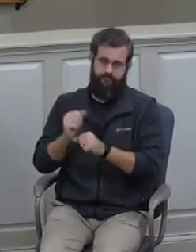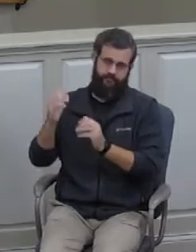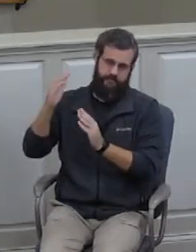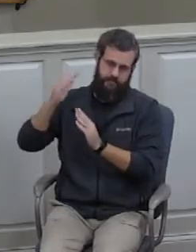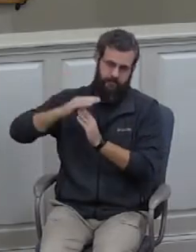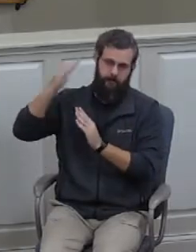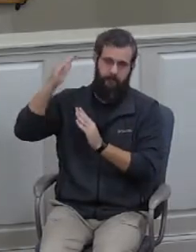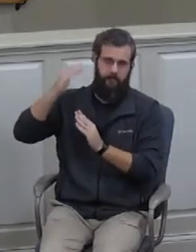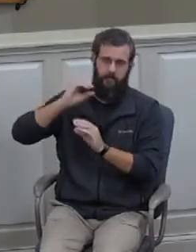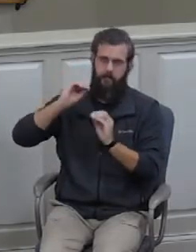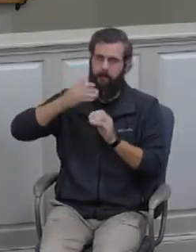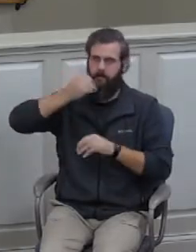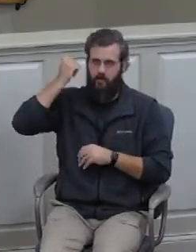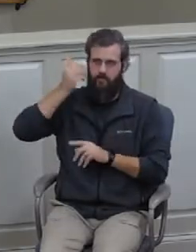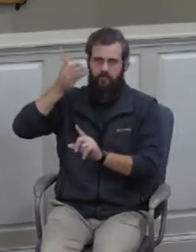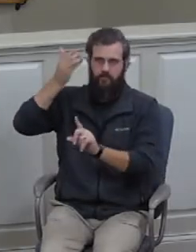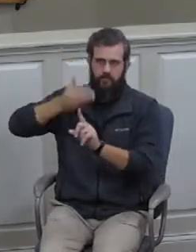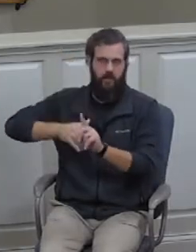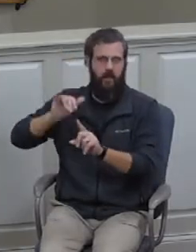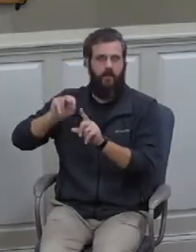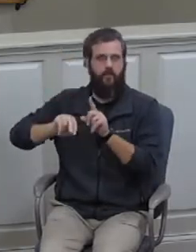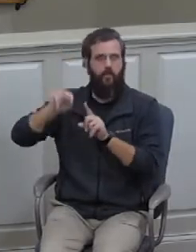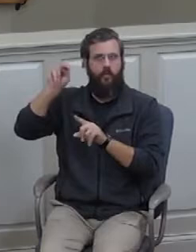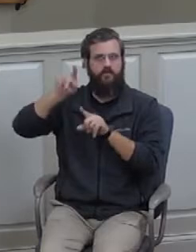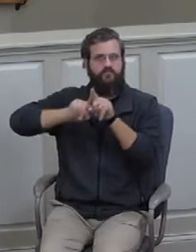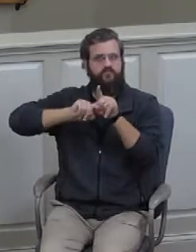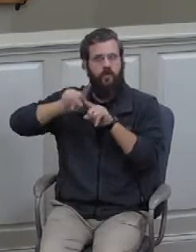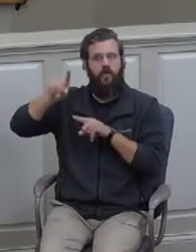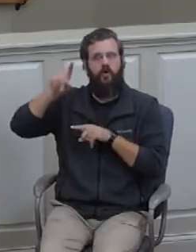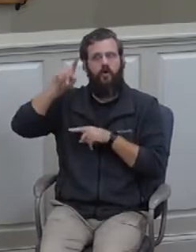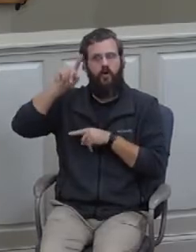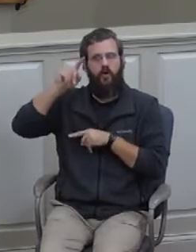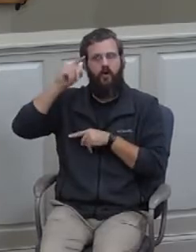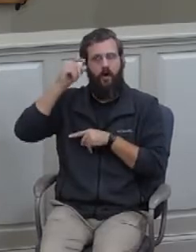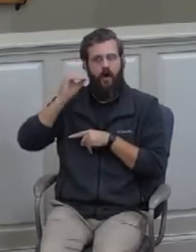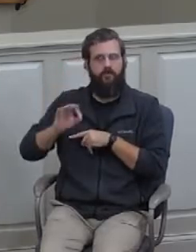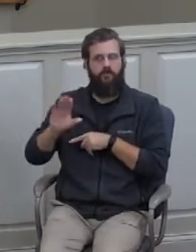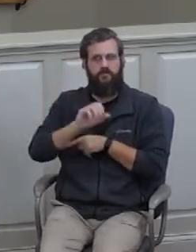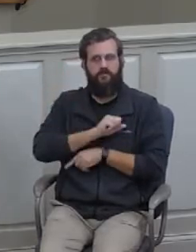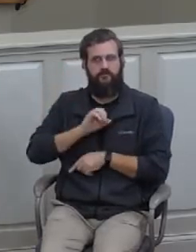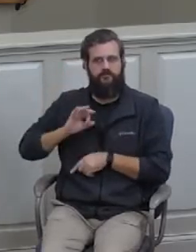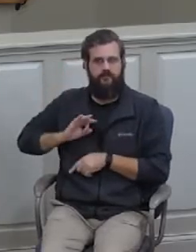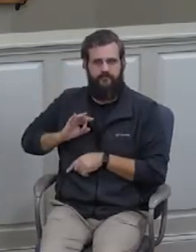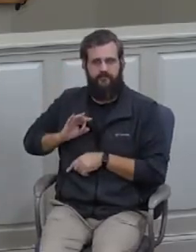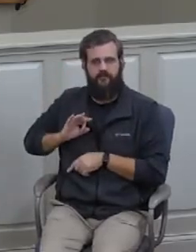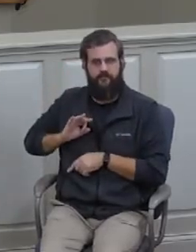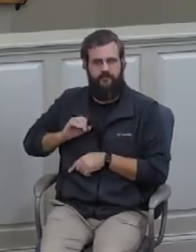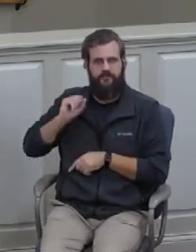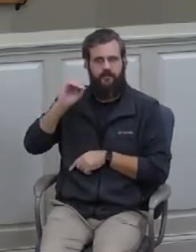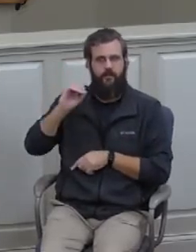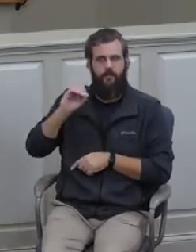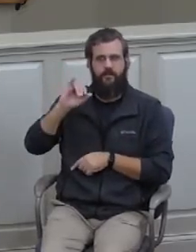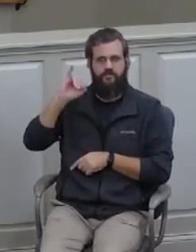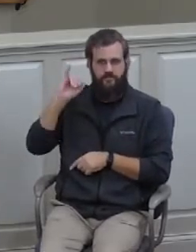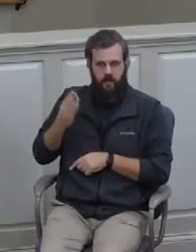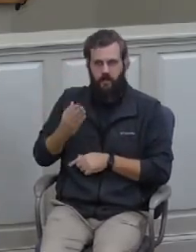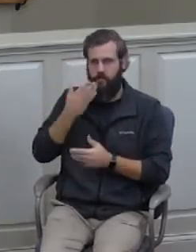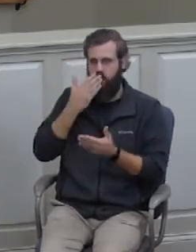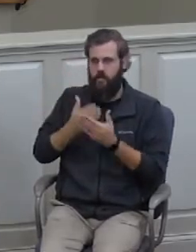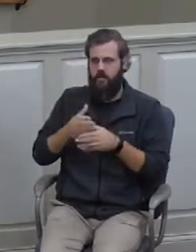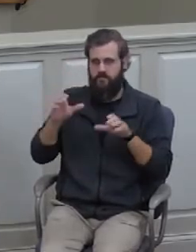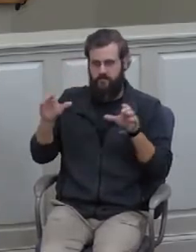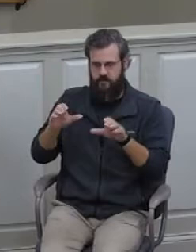Donna Peak, and she is the true North Star of your staff. So, job well